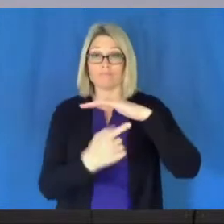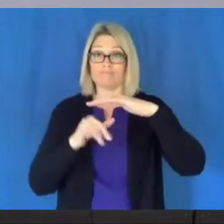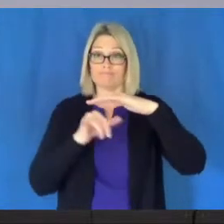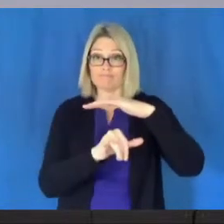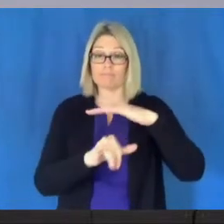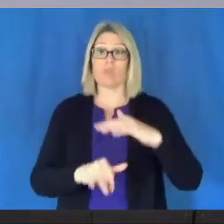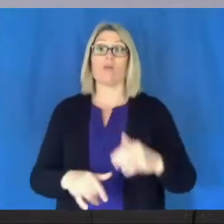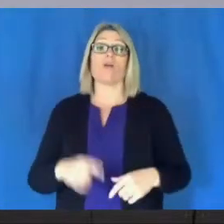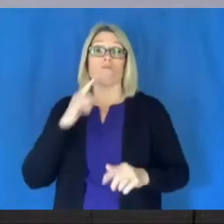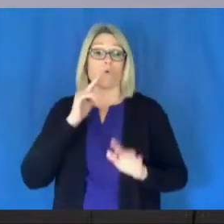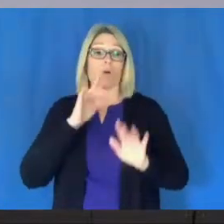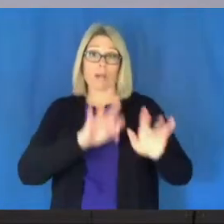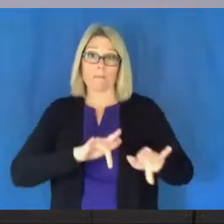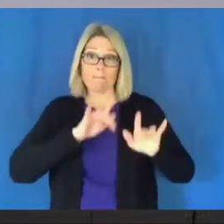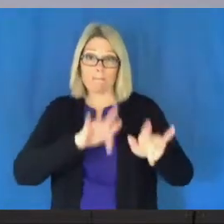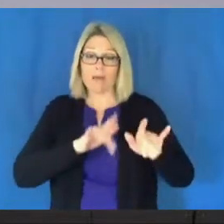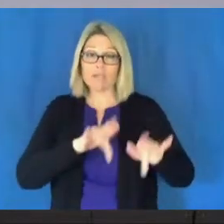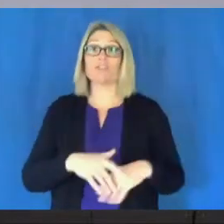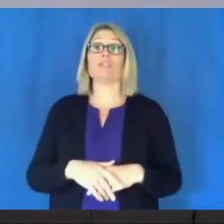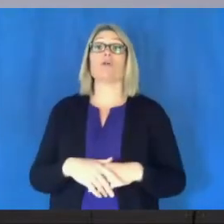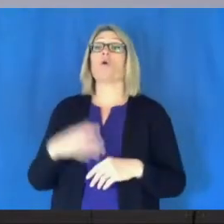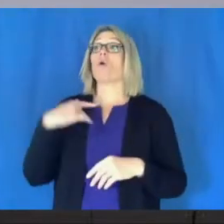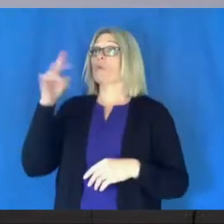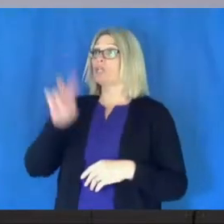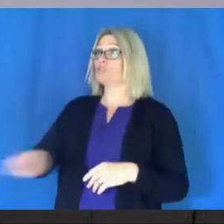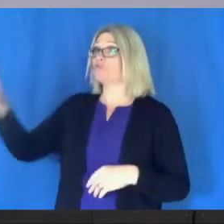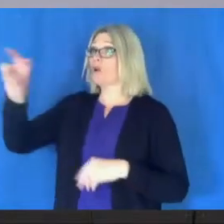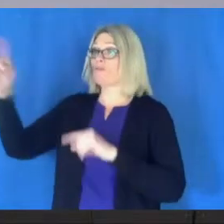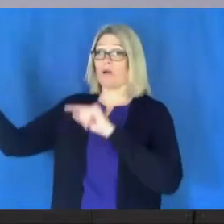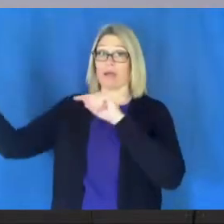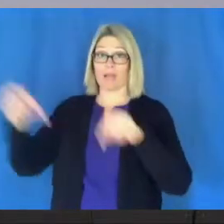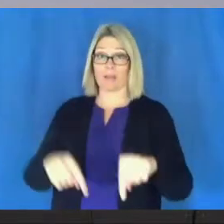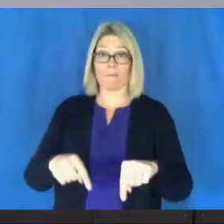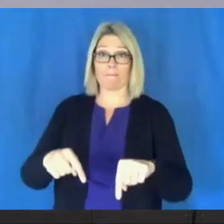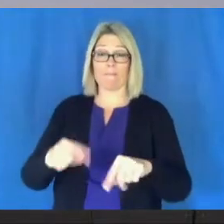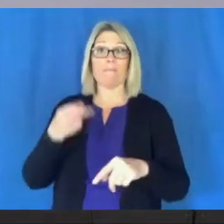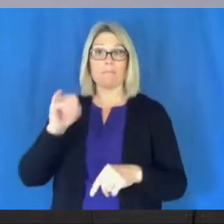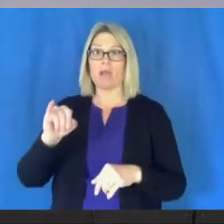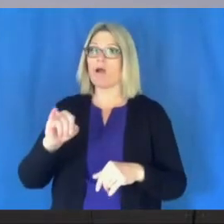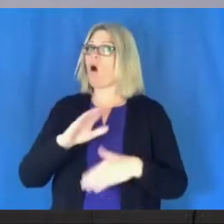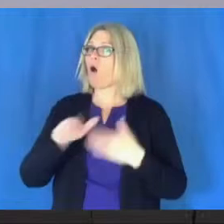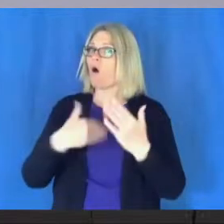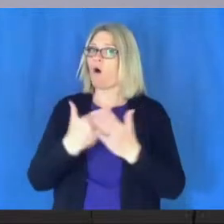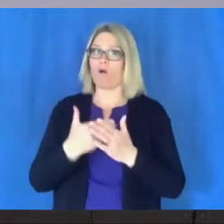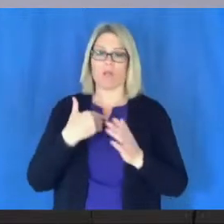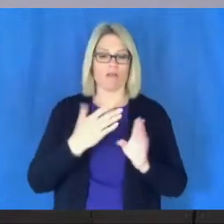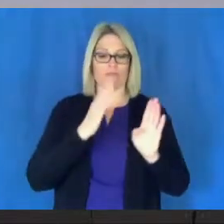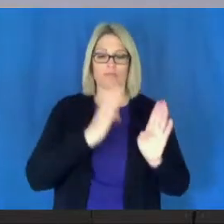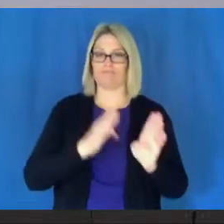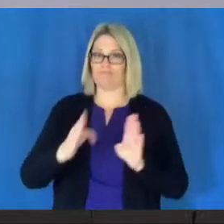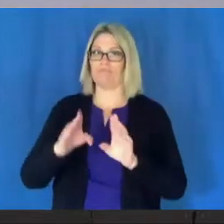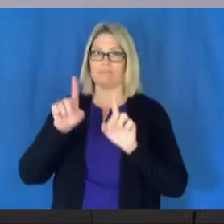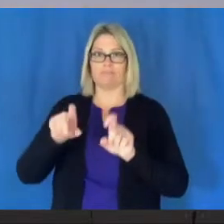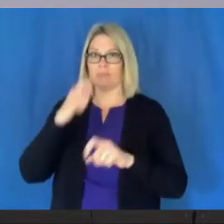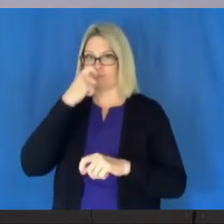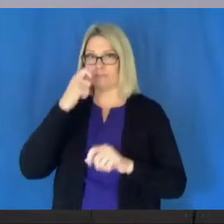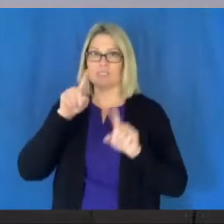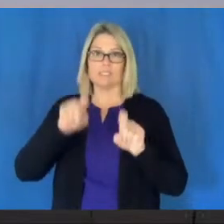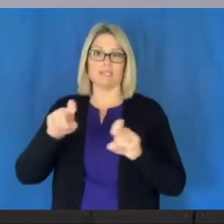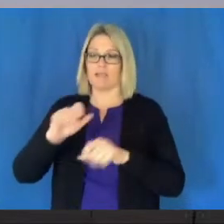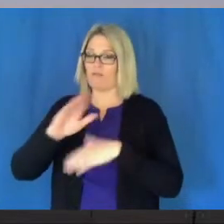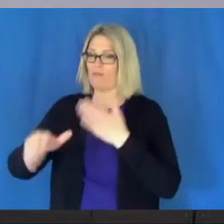compassionate, or returning from travel are all on testing regimens of some kind. And it's